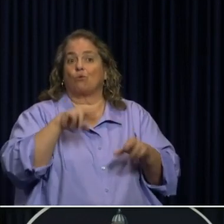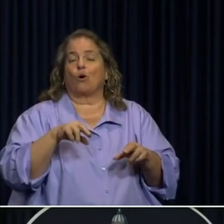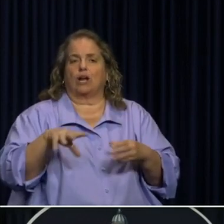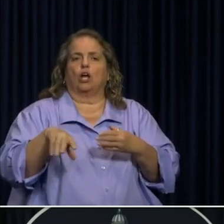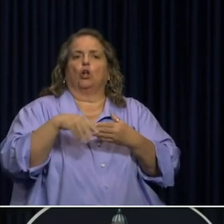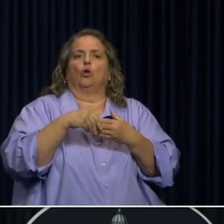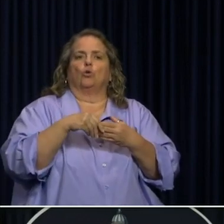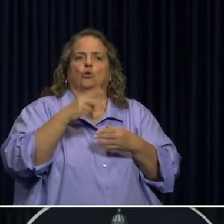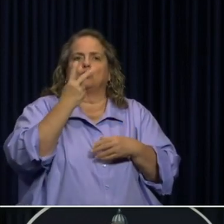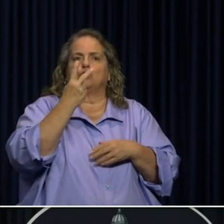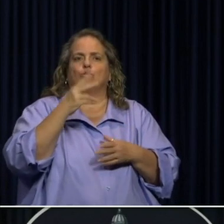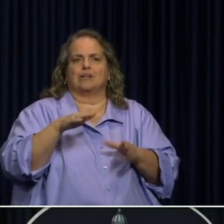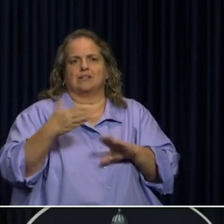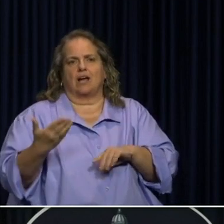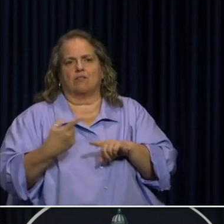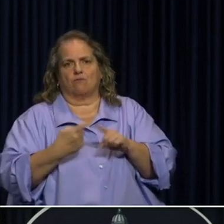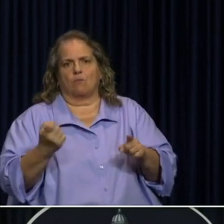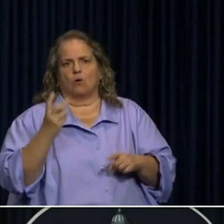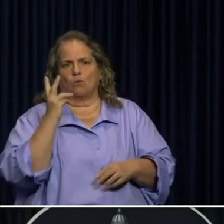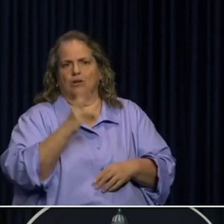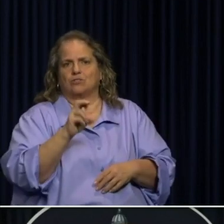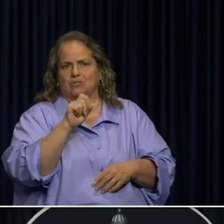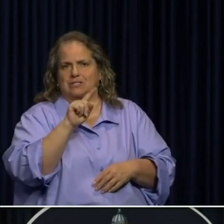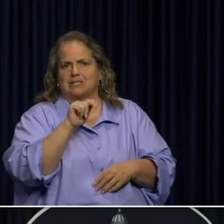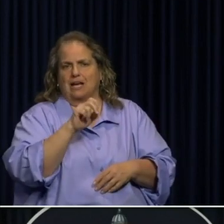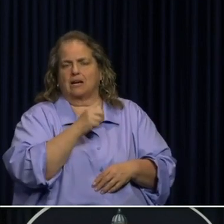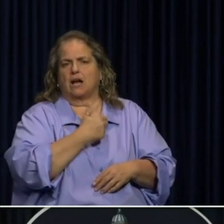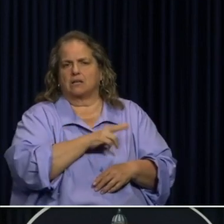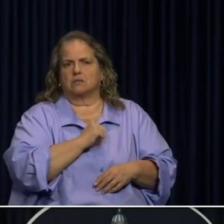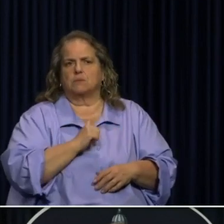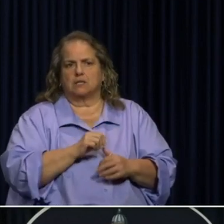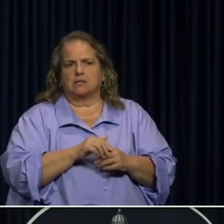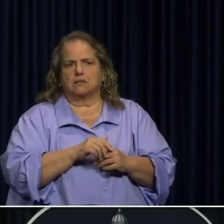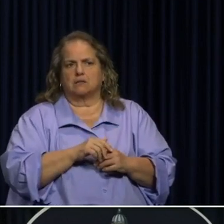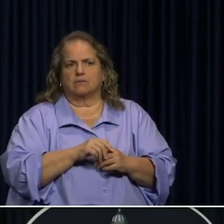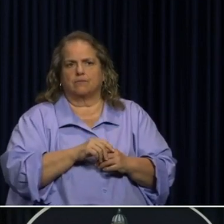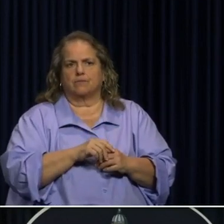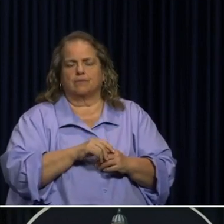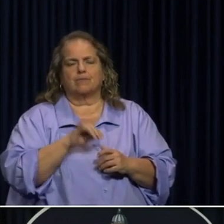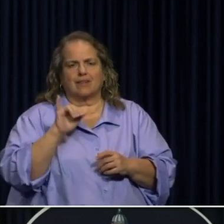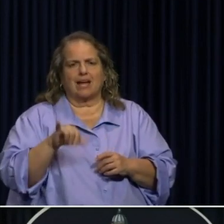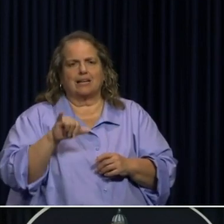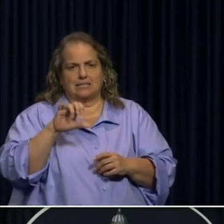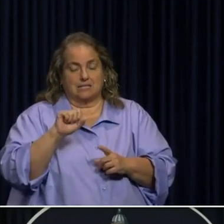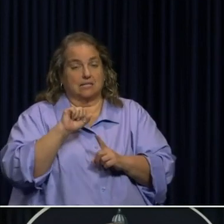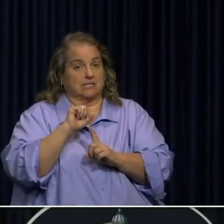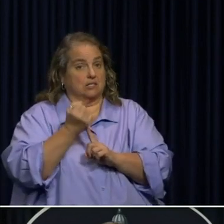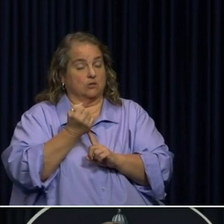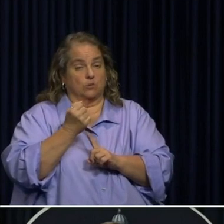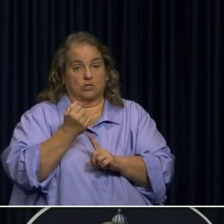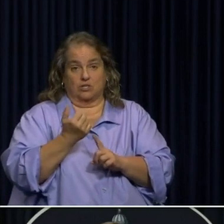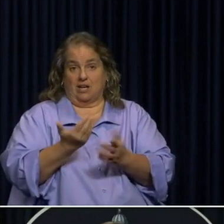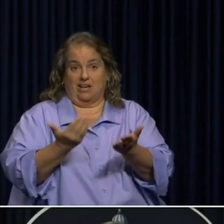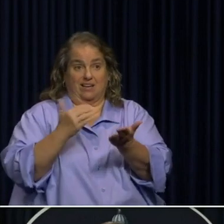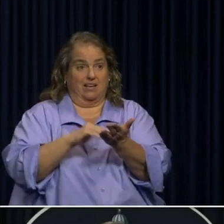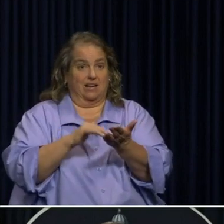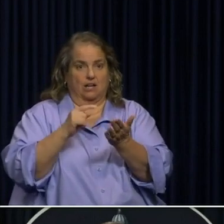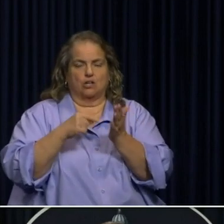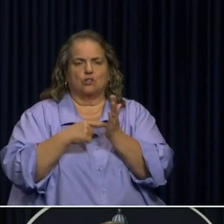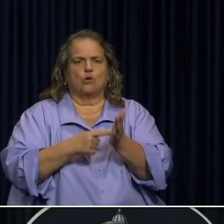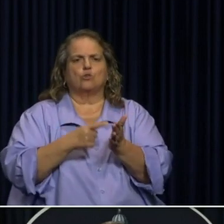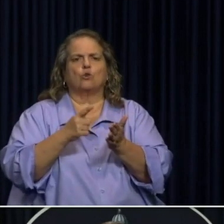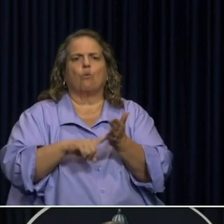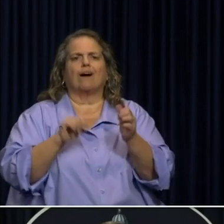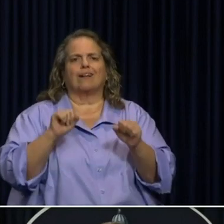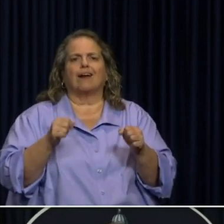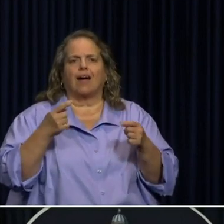from Western State. It is a situation where, again, it shows what happens and how